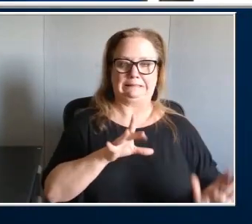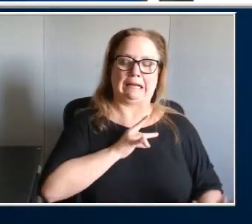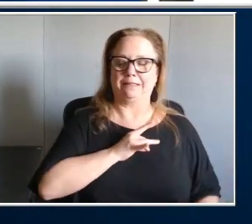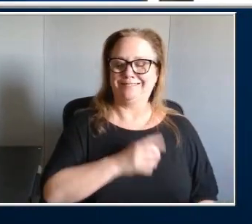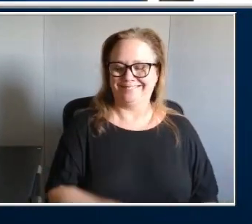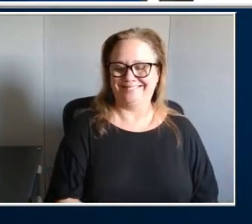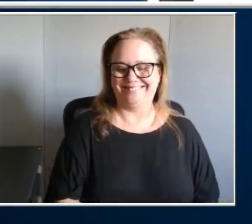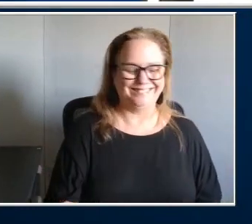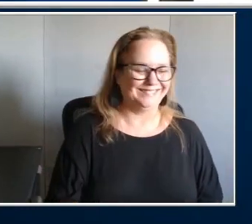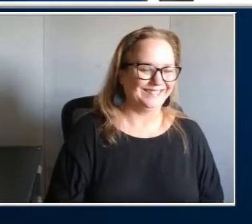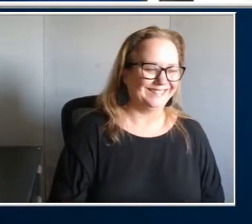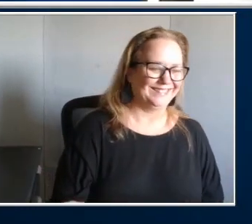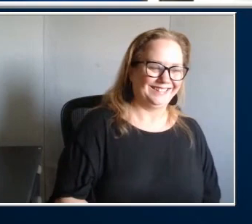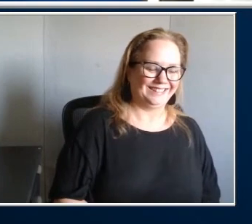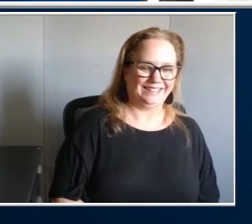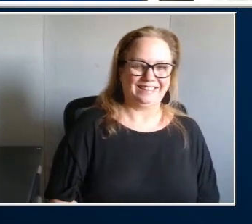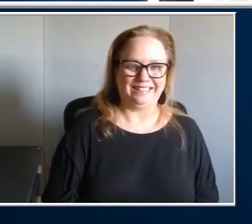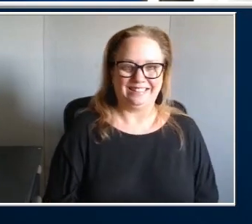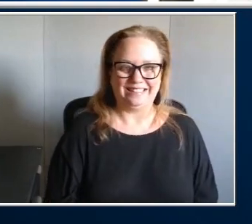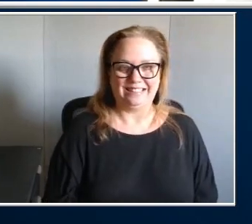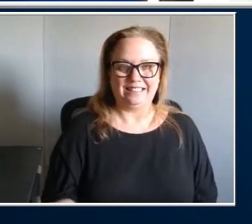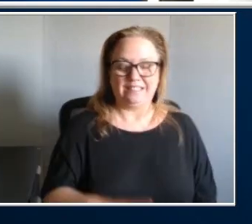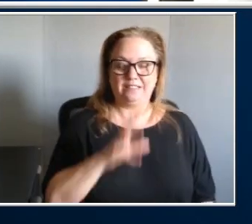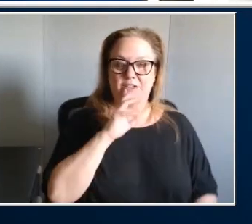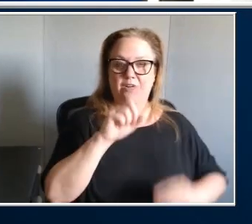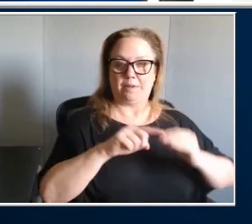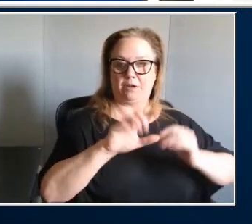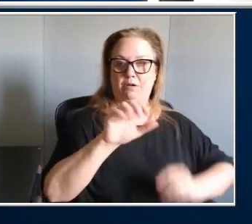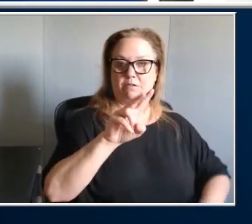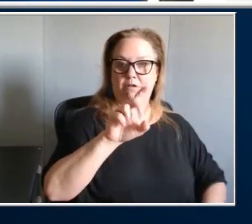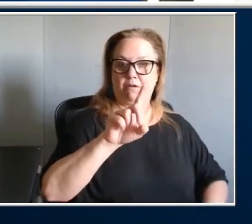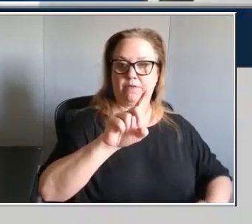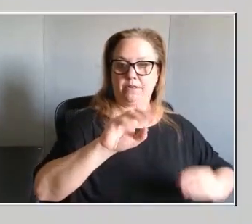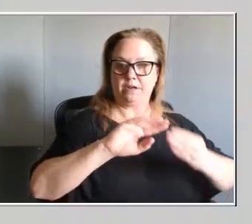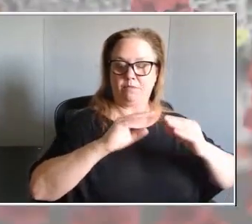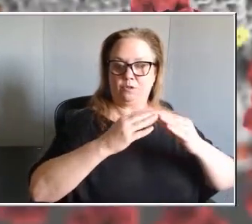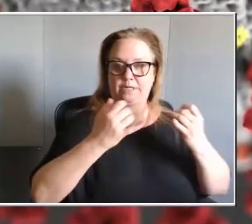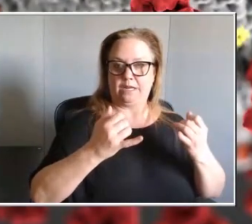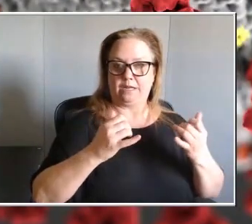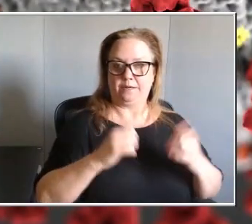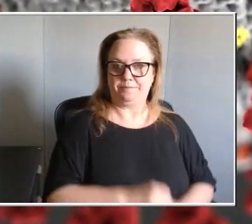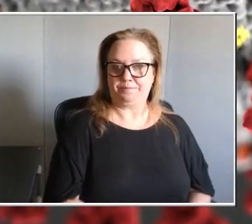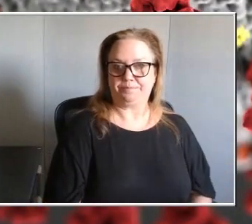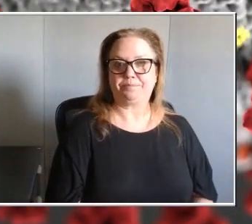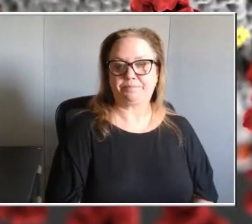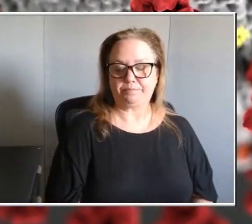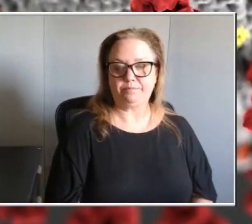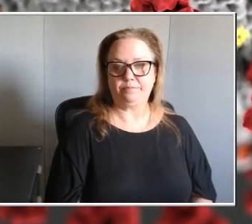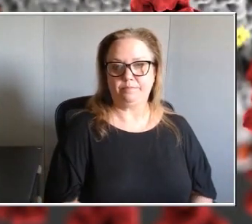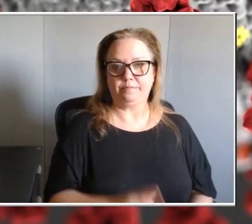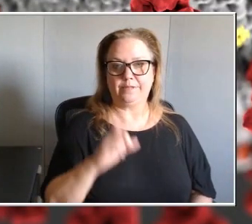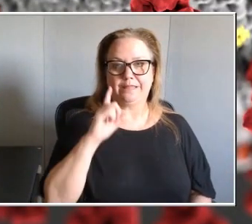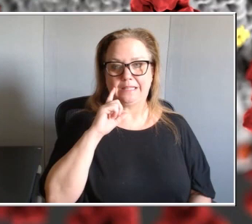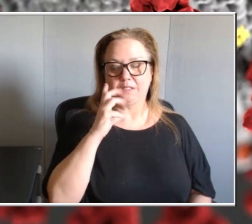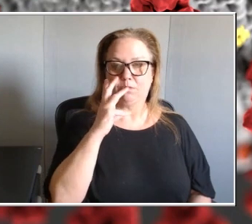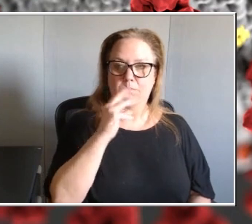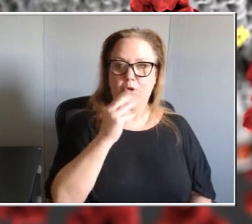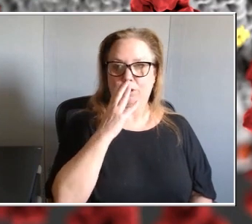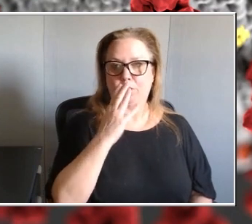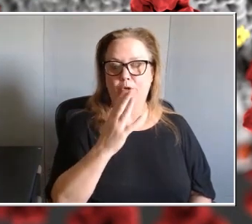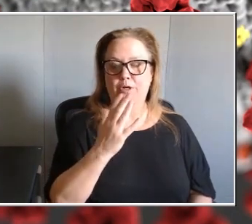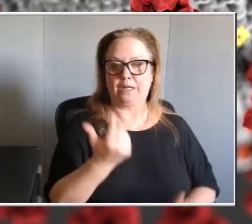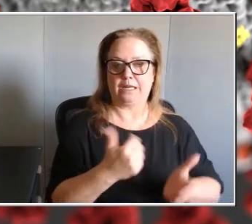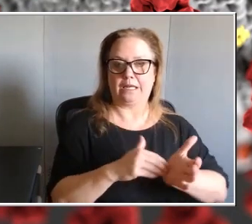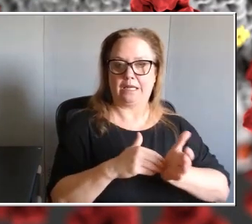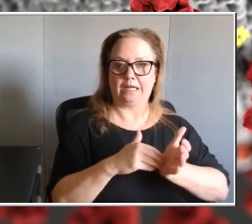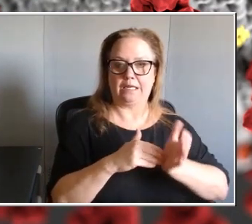Good, I'm glad. All right, so talk to us about our numbers day and how things looking. Yeah, I mean, things were looking pretty good. Again, I